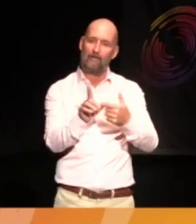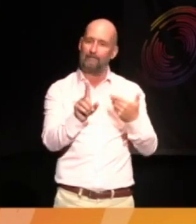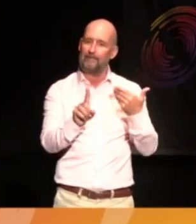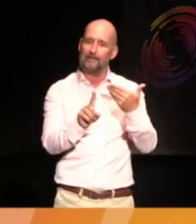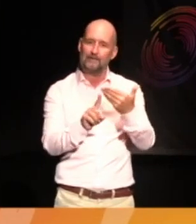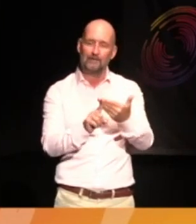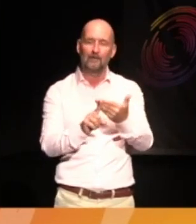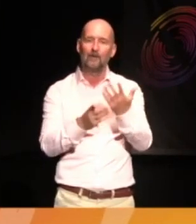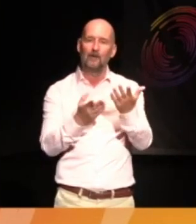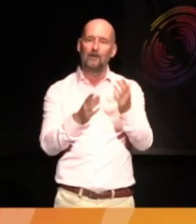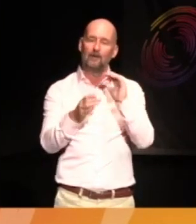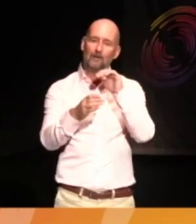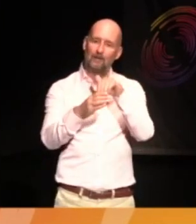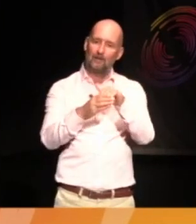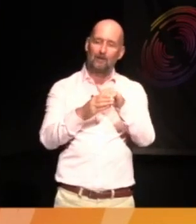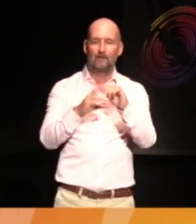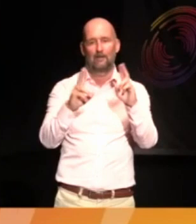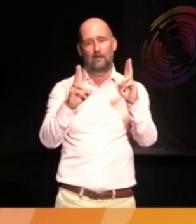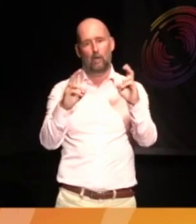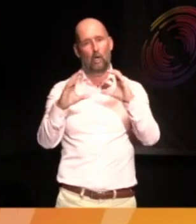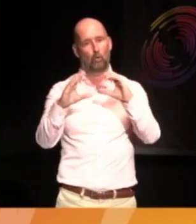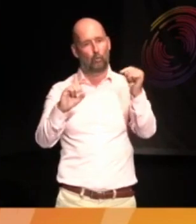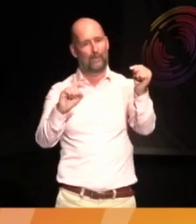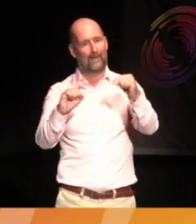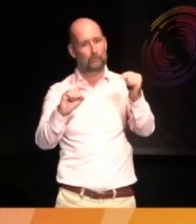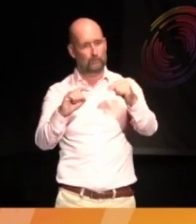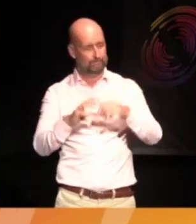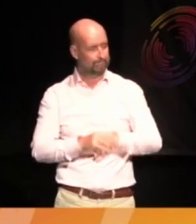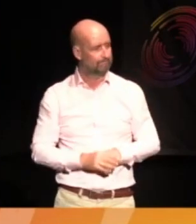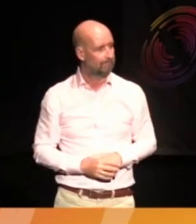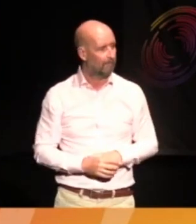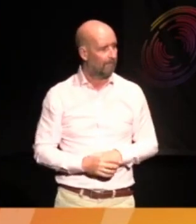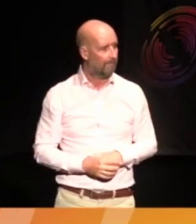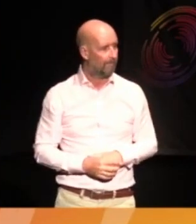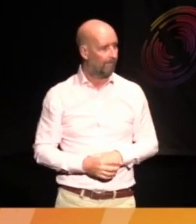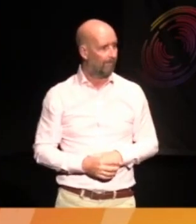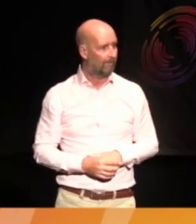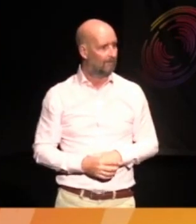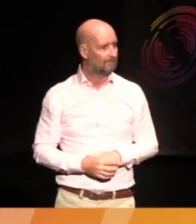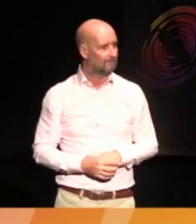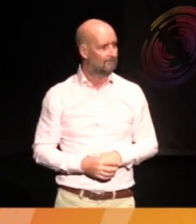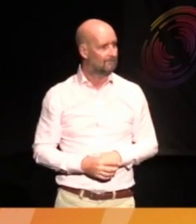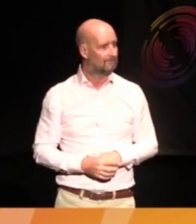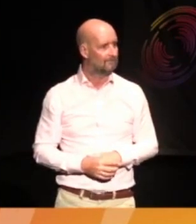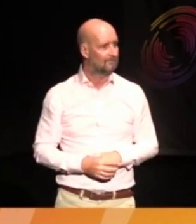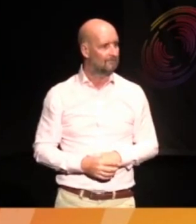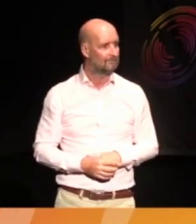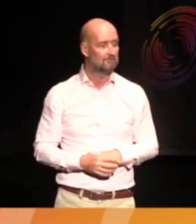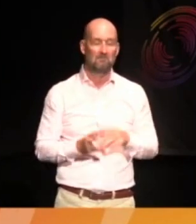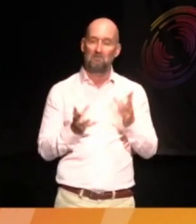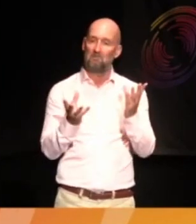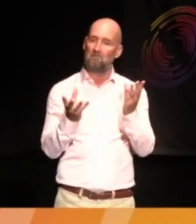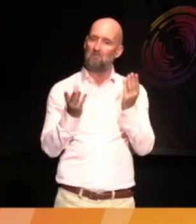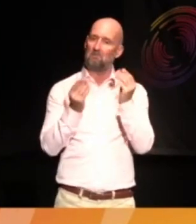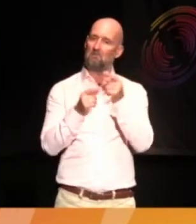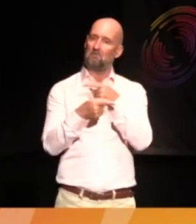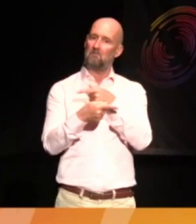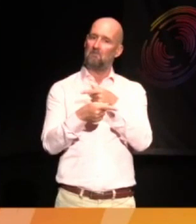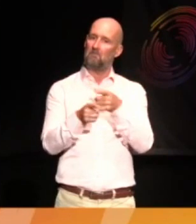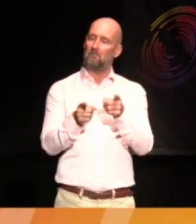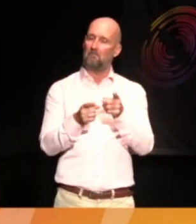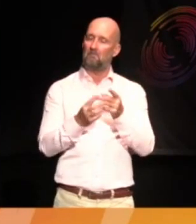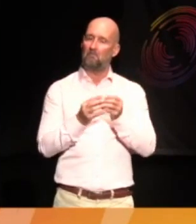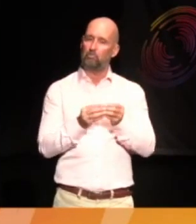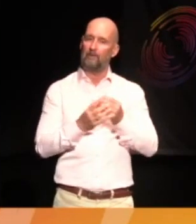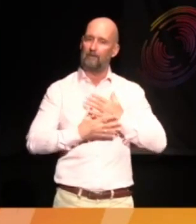in communications. It's been really a privilege to hear what you've had to